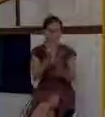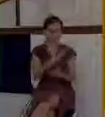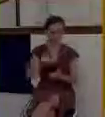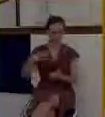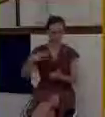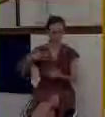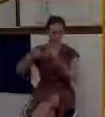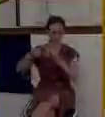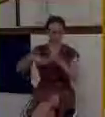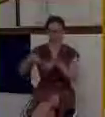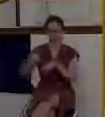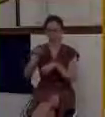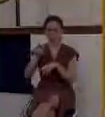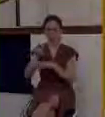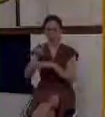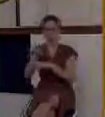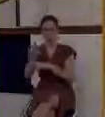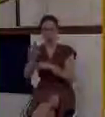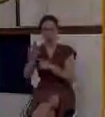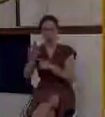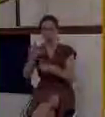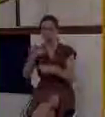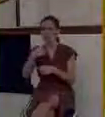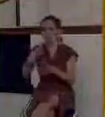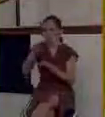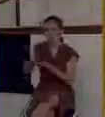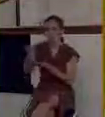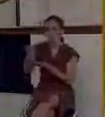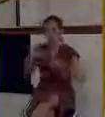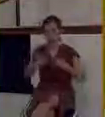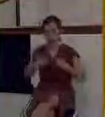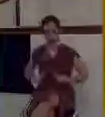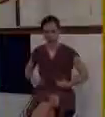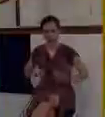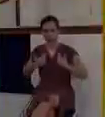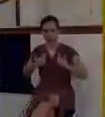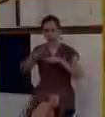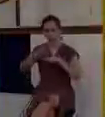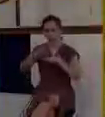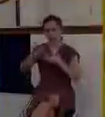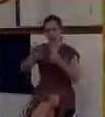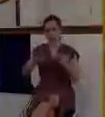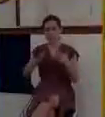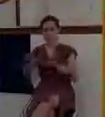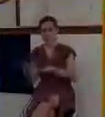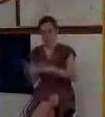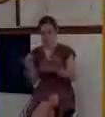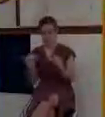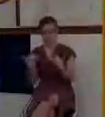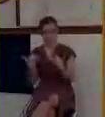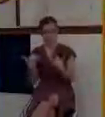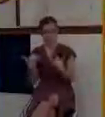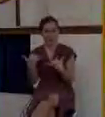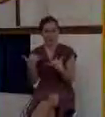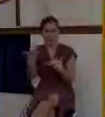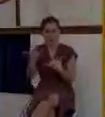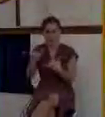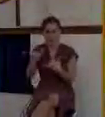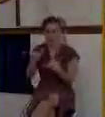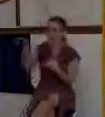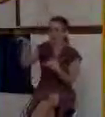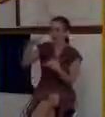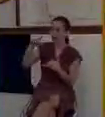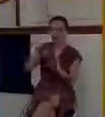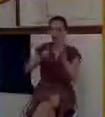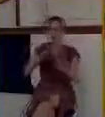there's life after death, there will be a resurrection. Luke's gospel says some of the scribes came to him and